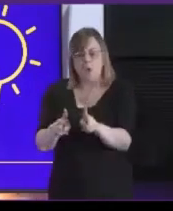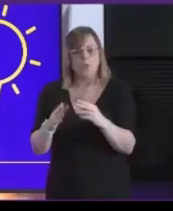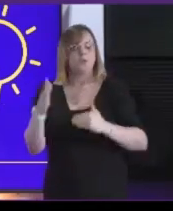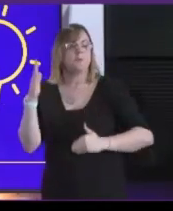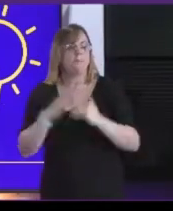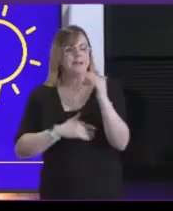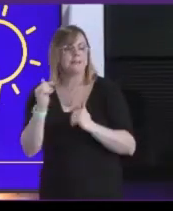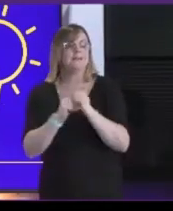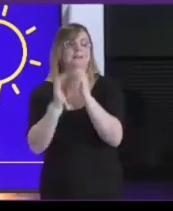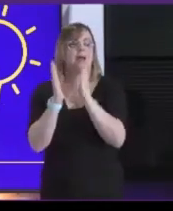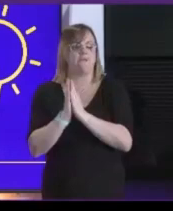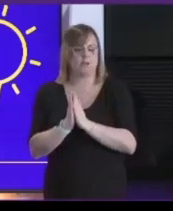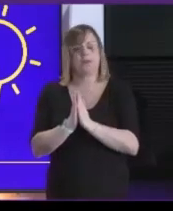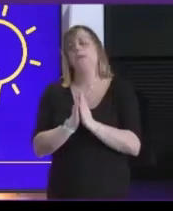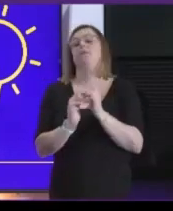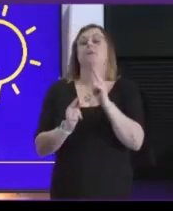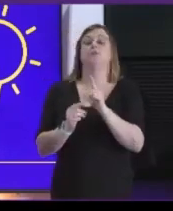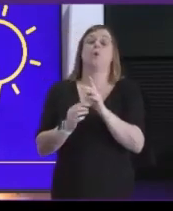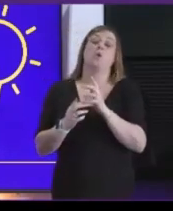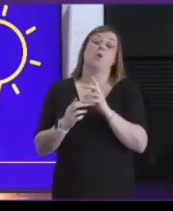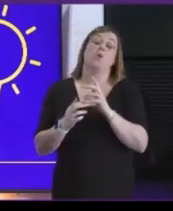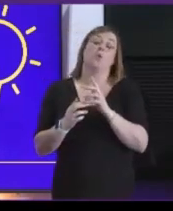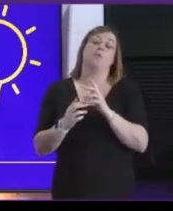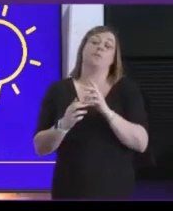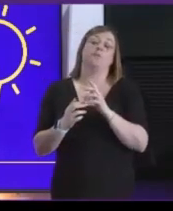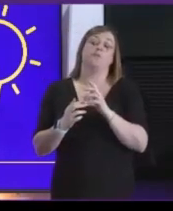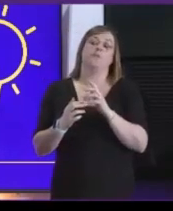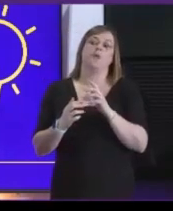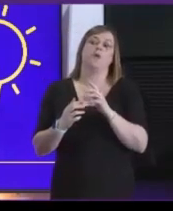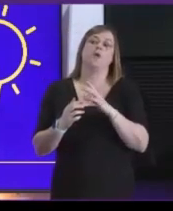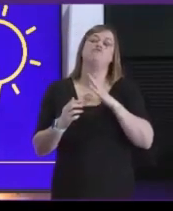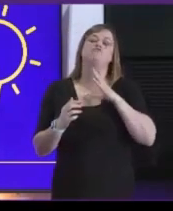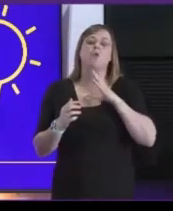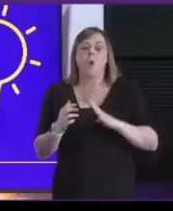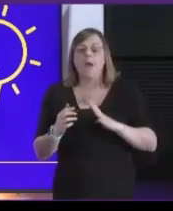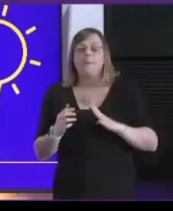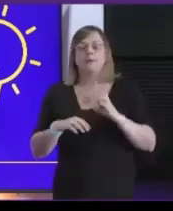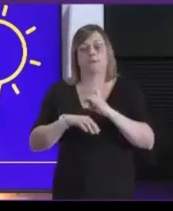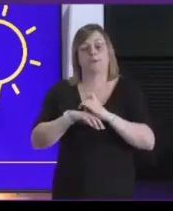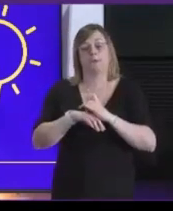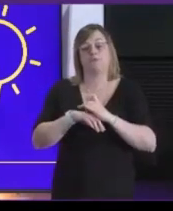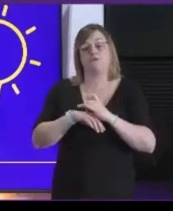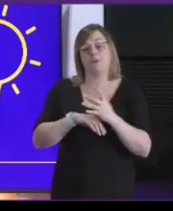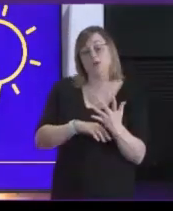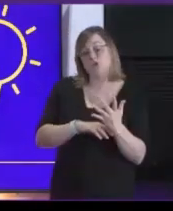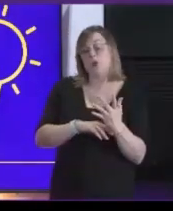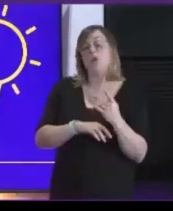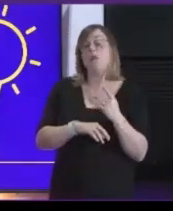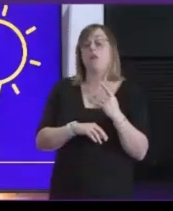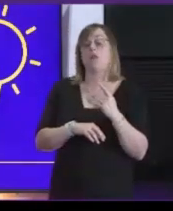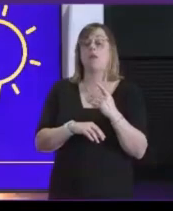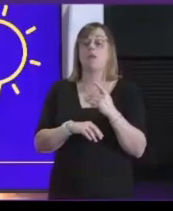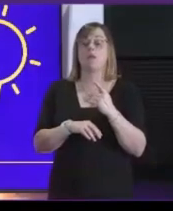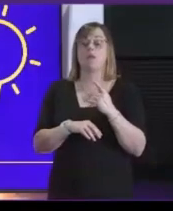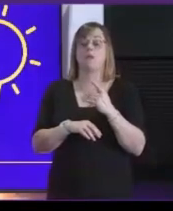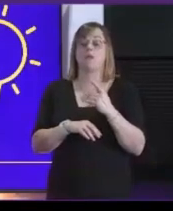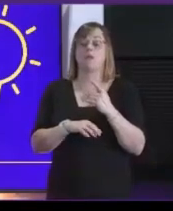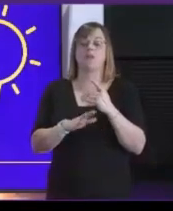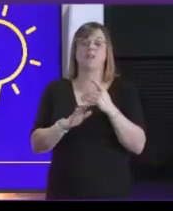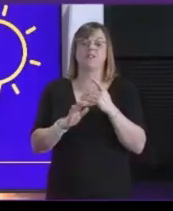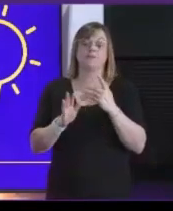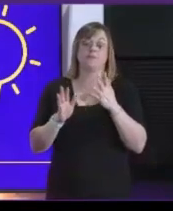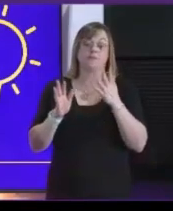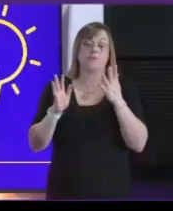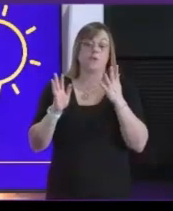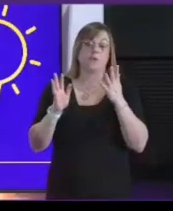and everything. So the level of requirements and professionality that you have to, you